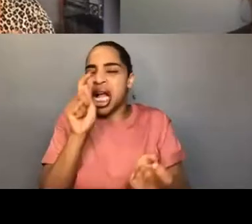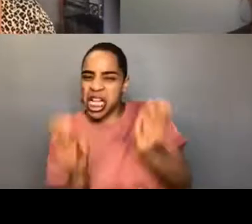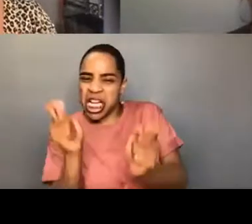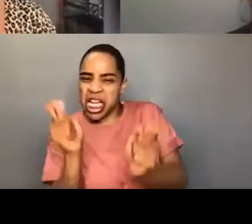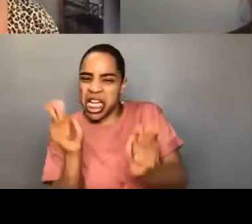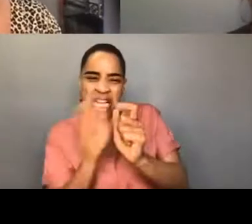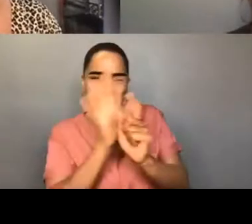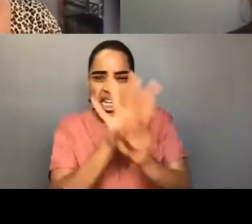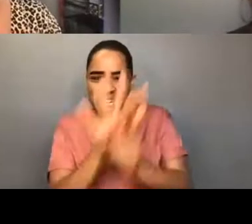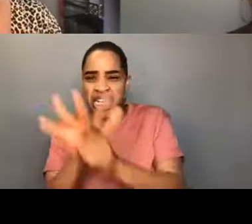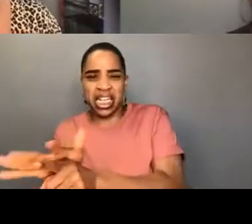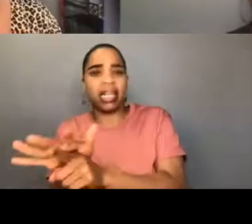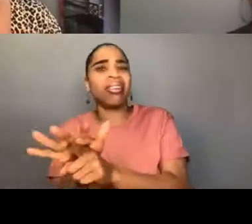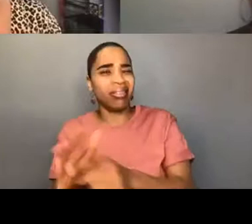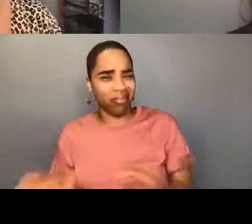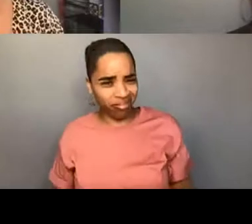a significant number of people.